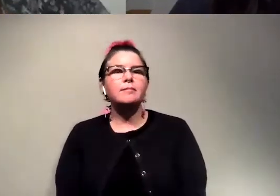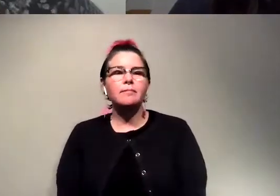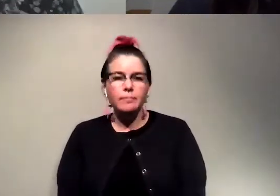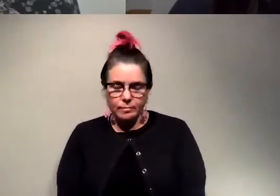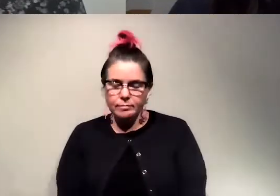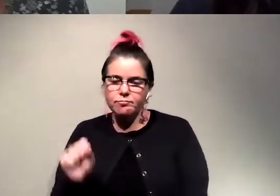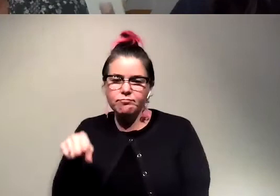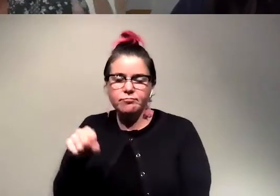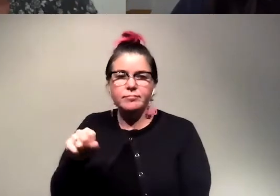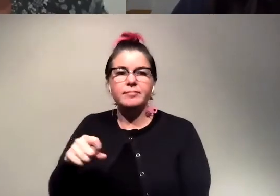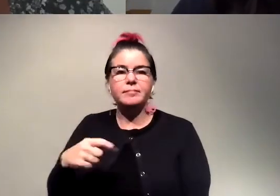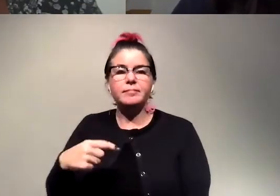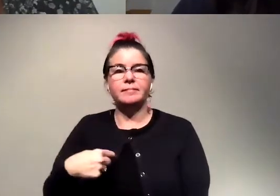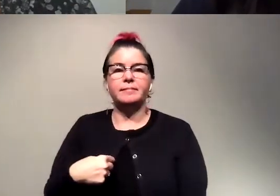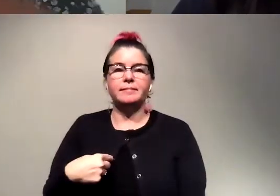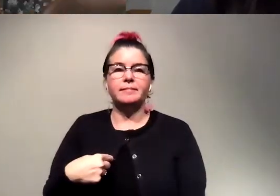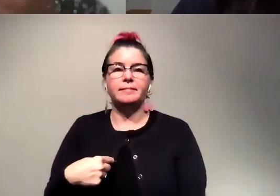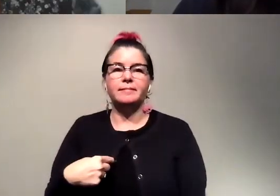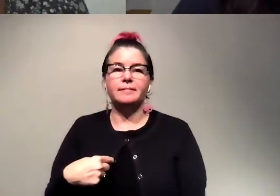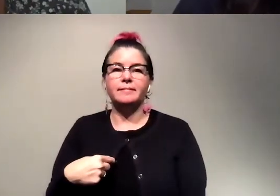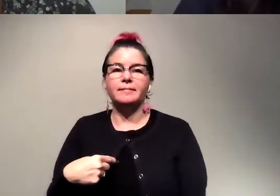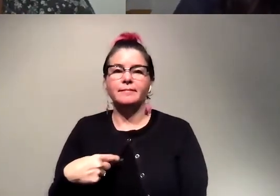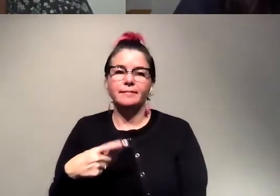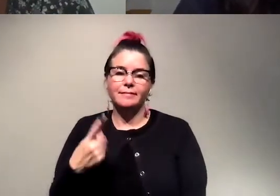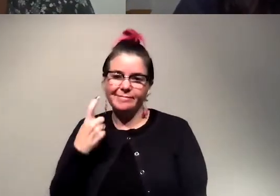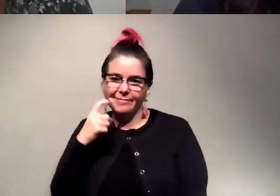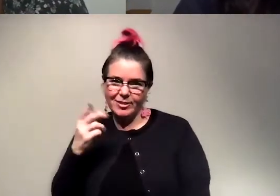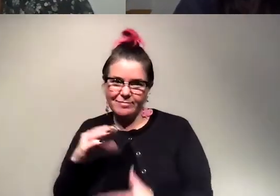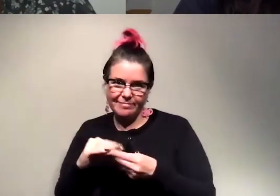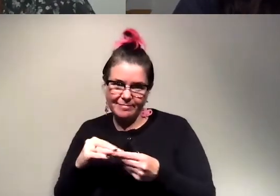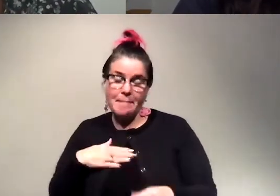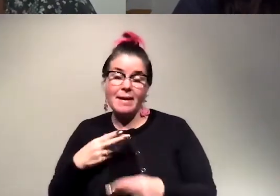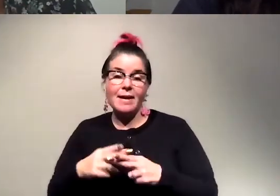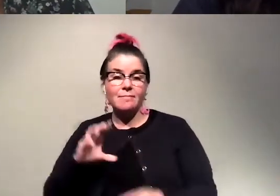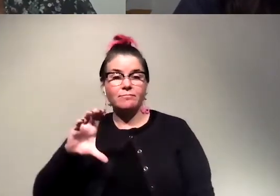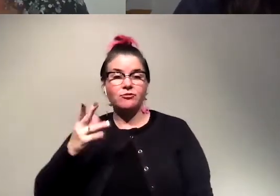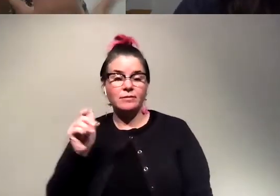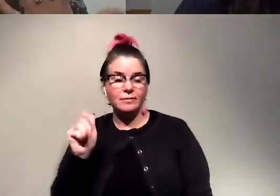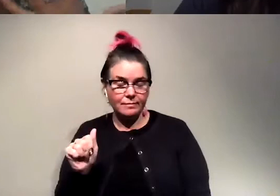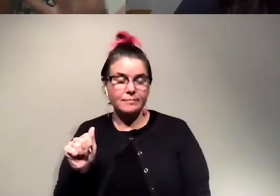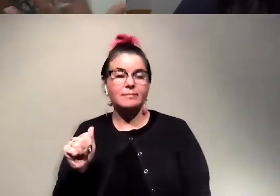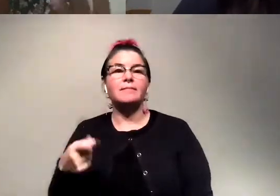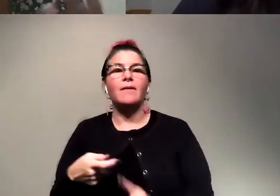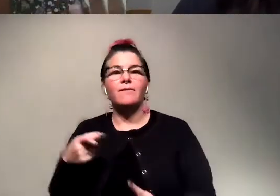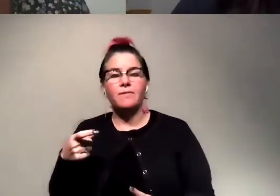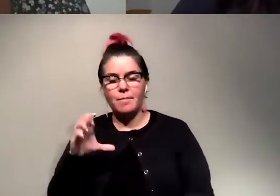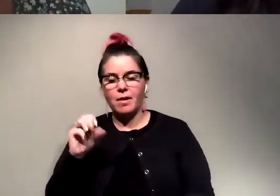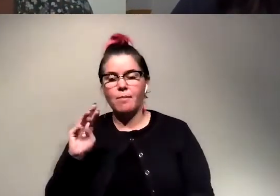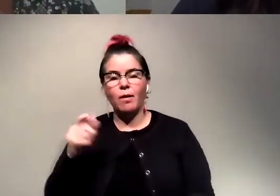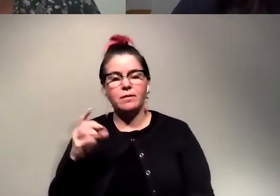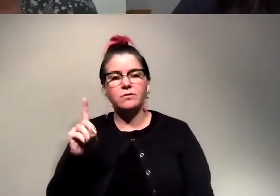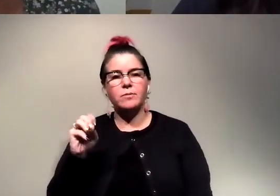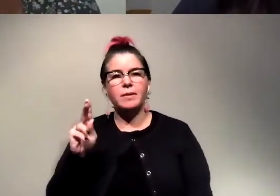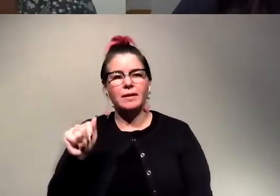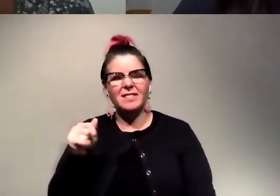Yeah. So, like Sarah said, my name is Chelsea. I'm from the Commonwealth of Dominica. That's